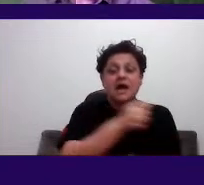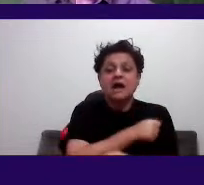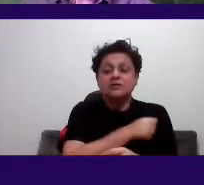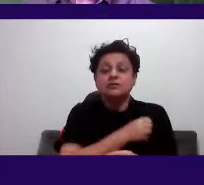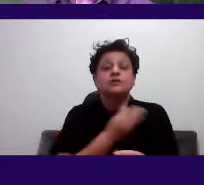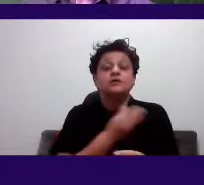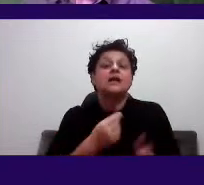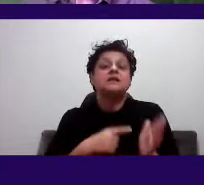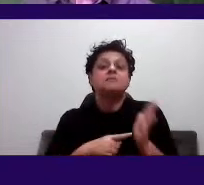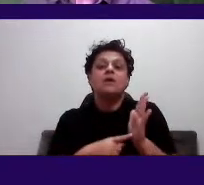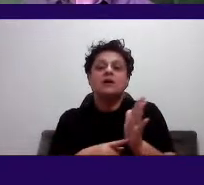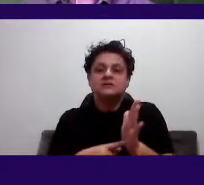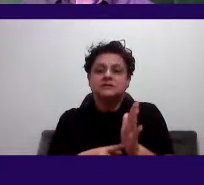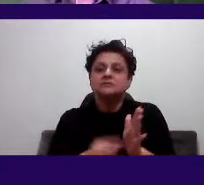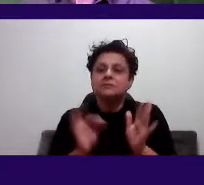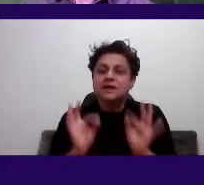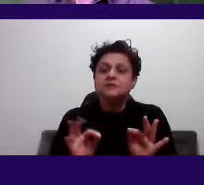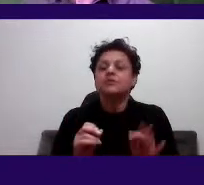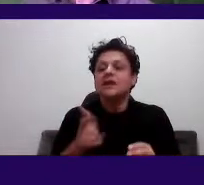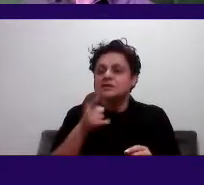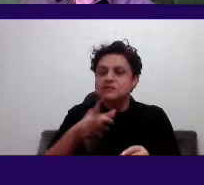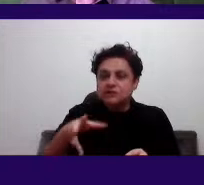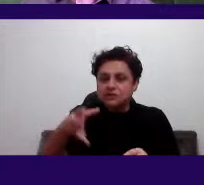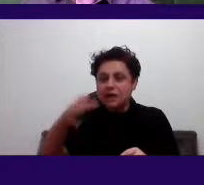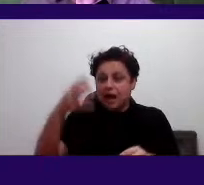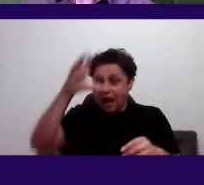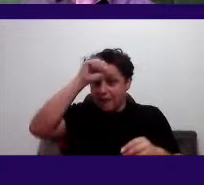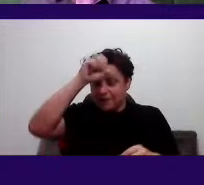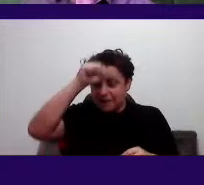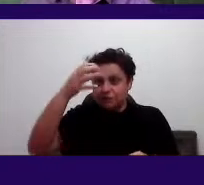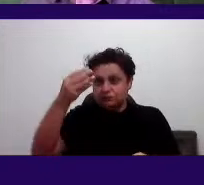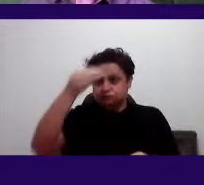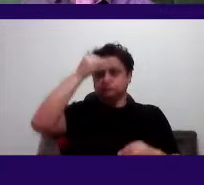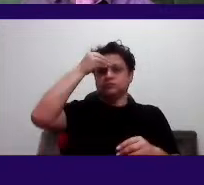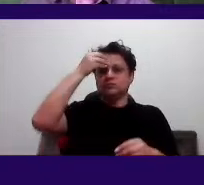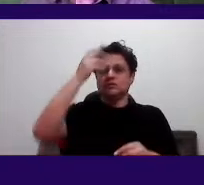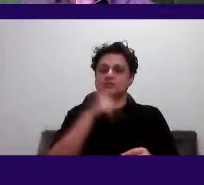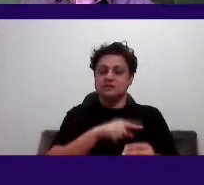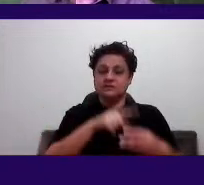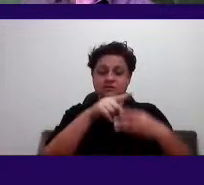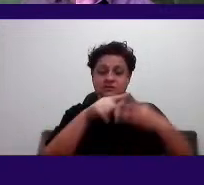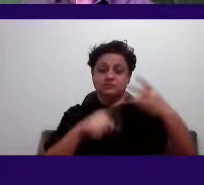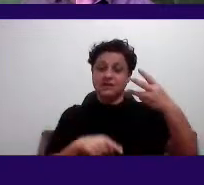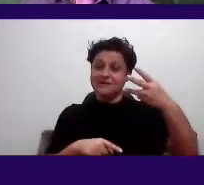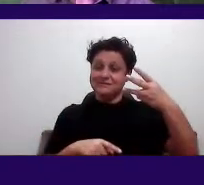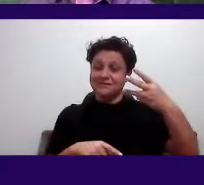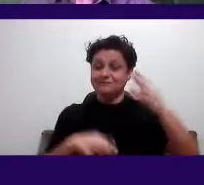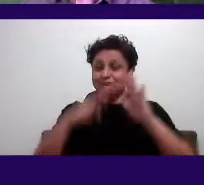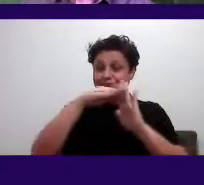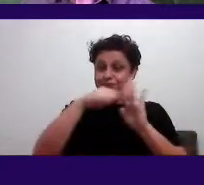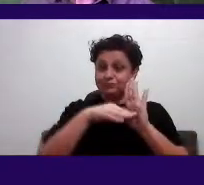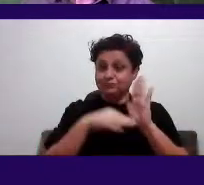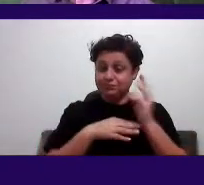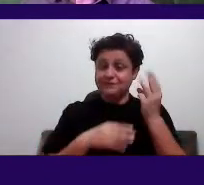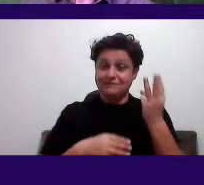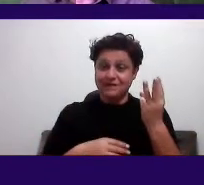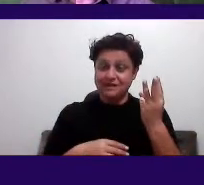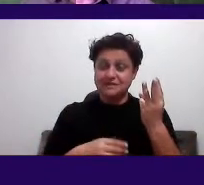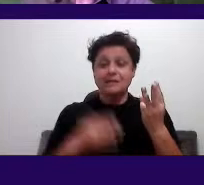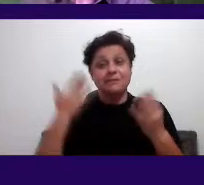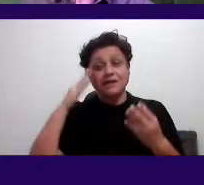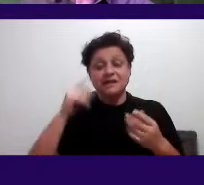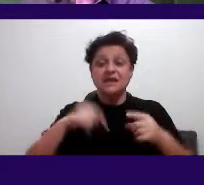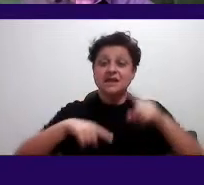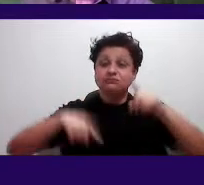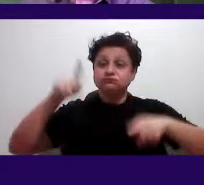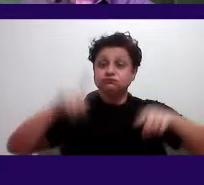3 principles in this module about differentiation, which I'll look at today. And